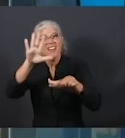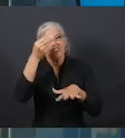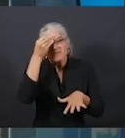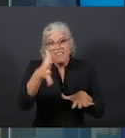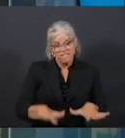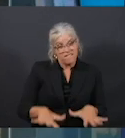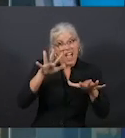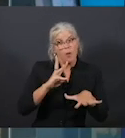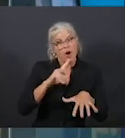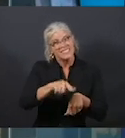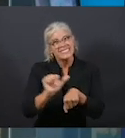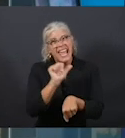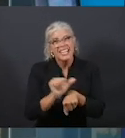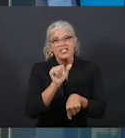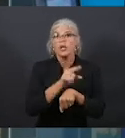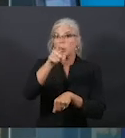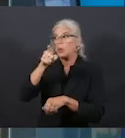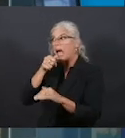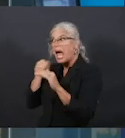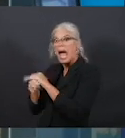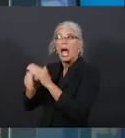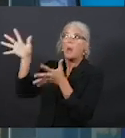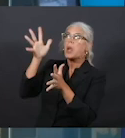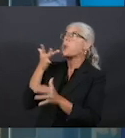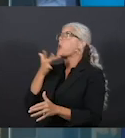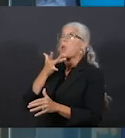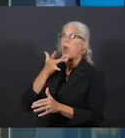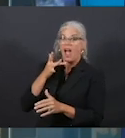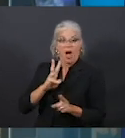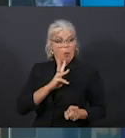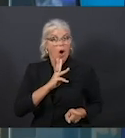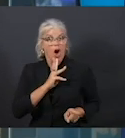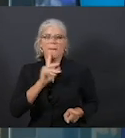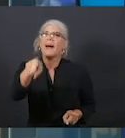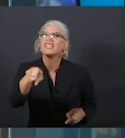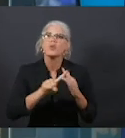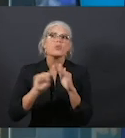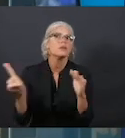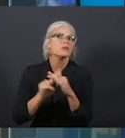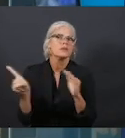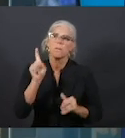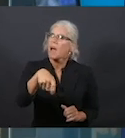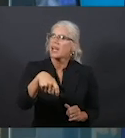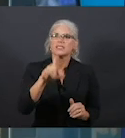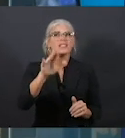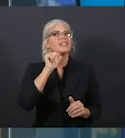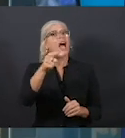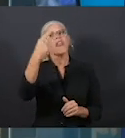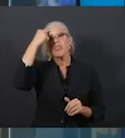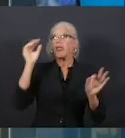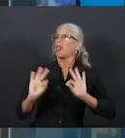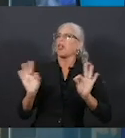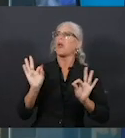from the water is what we tell people. It's not safe to drive in flooded roadways. There's hidden dangers. There's